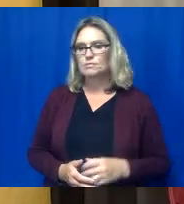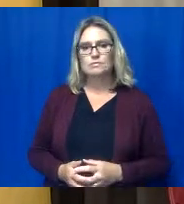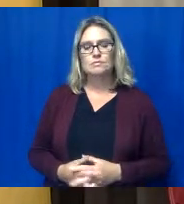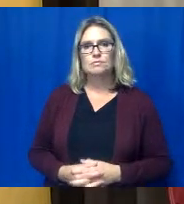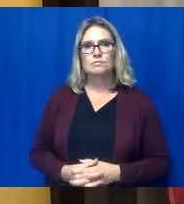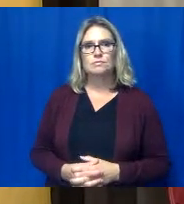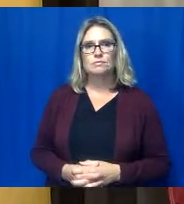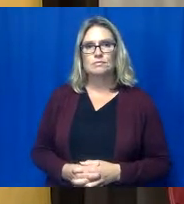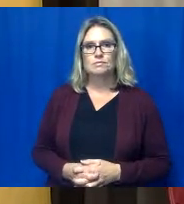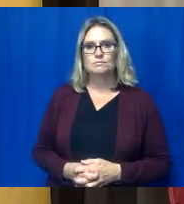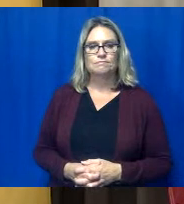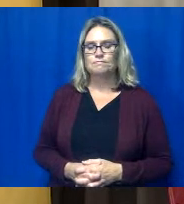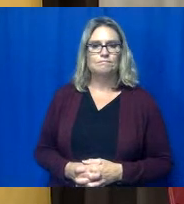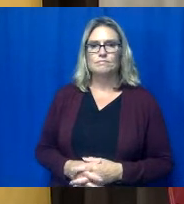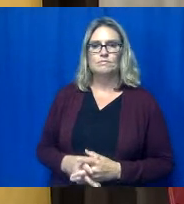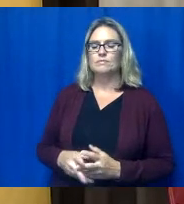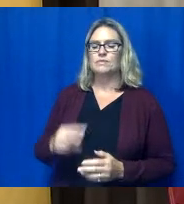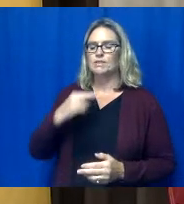that.